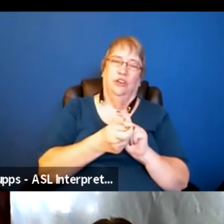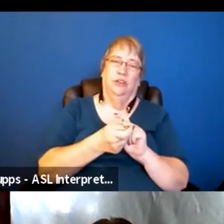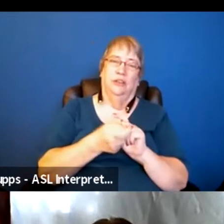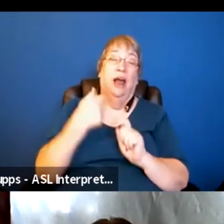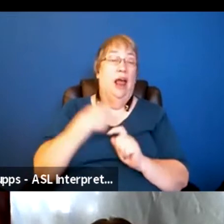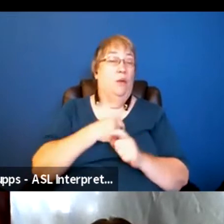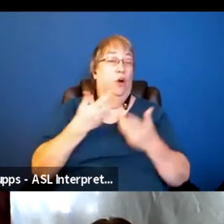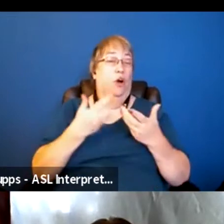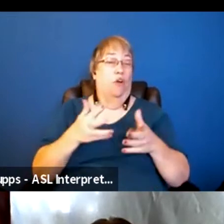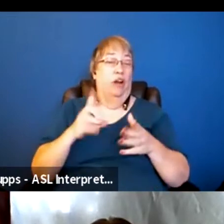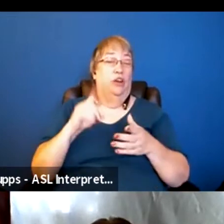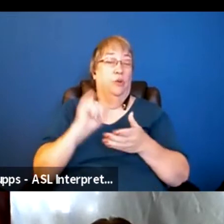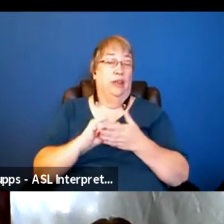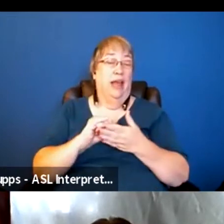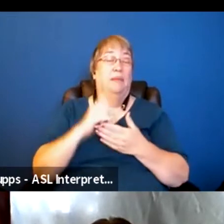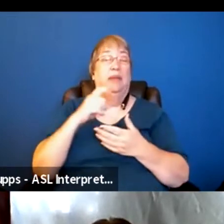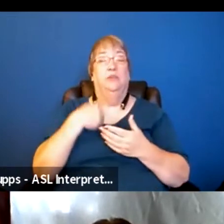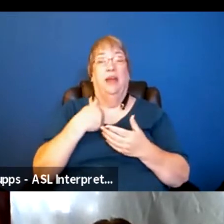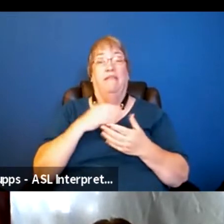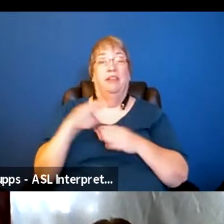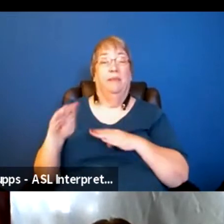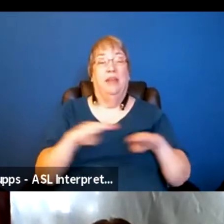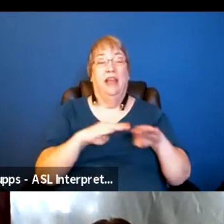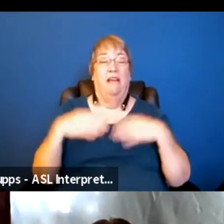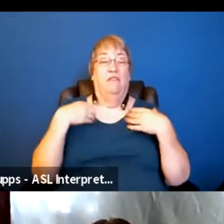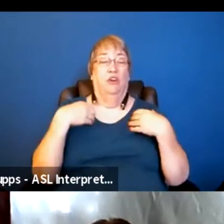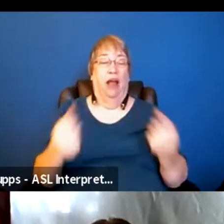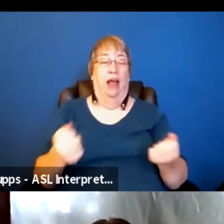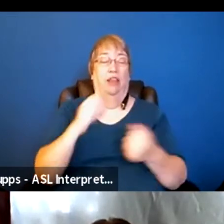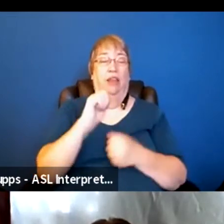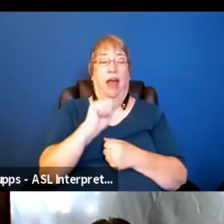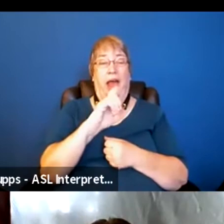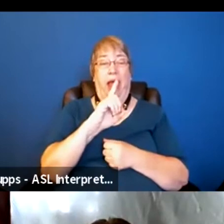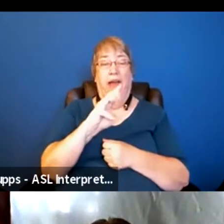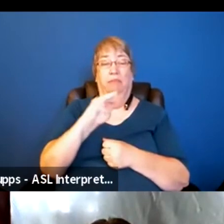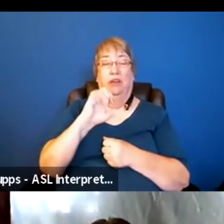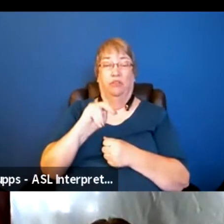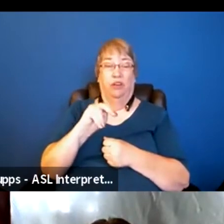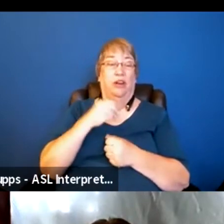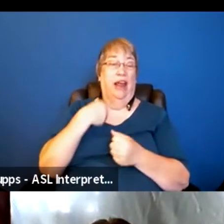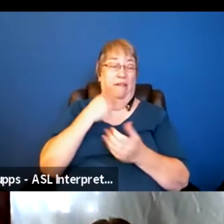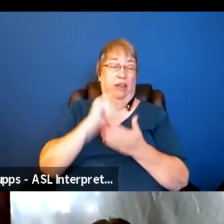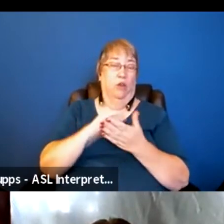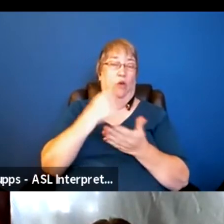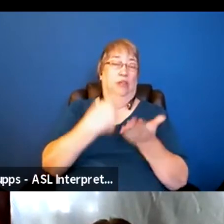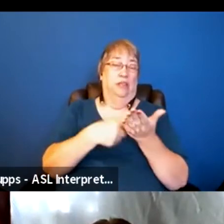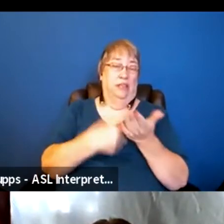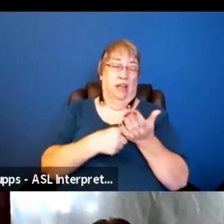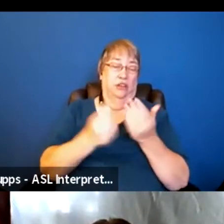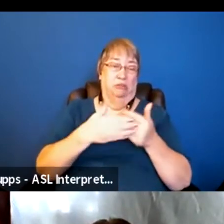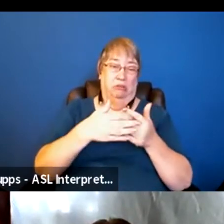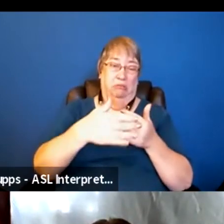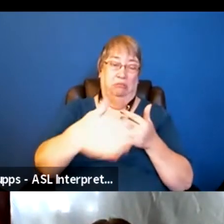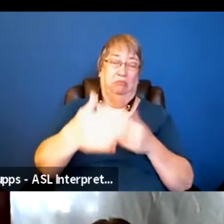forward with the creation of Behavioral Health Administration and having those conversations with key parties over the next 6 months. We did hire a vendor who's going to start